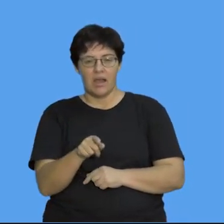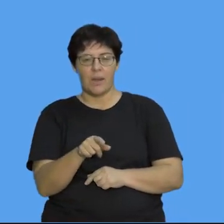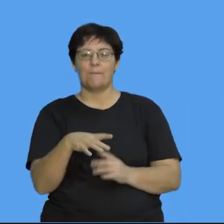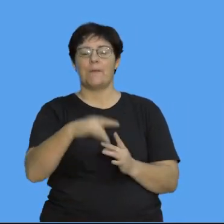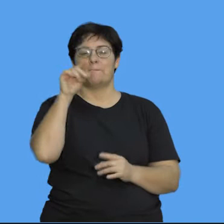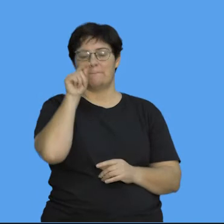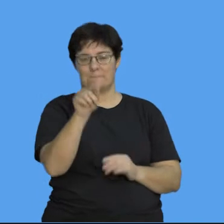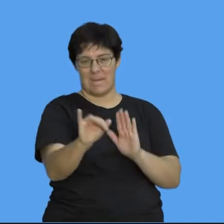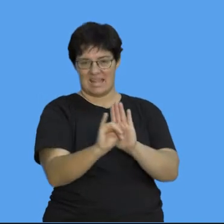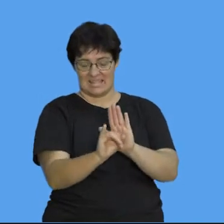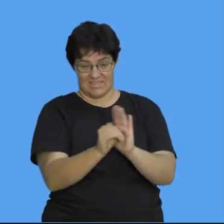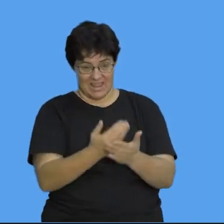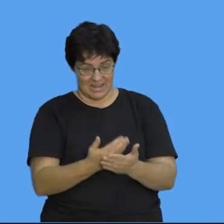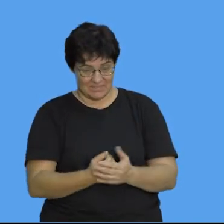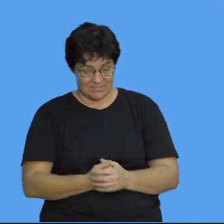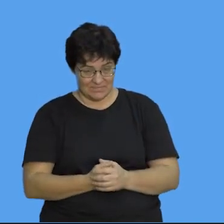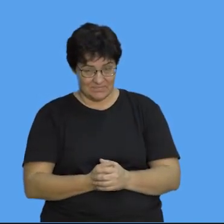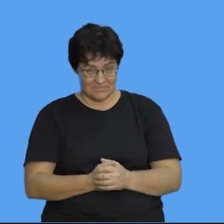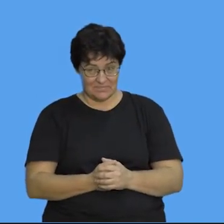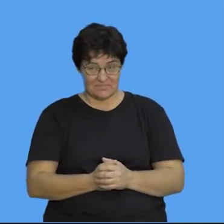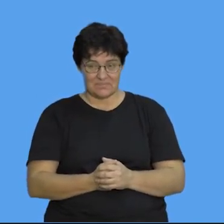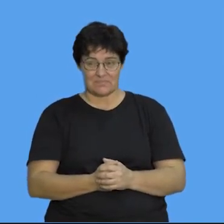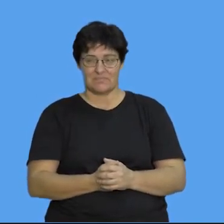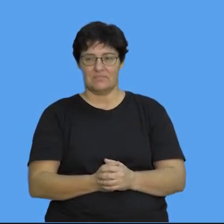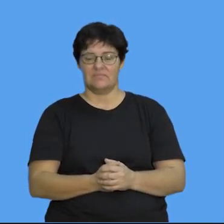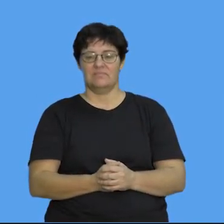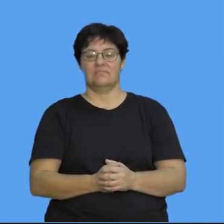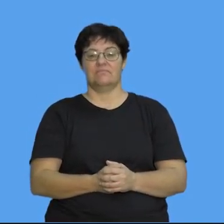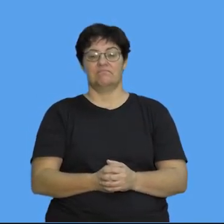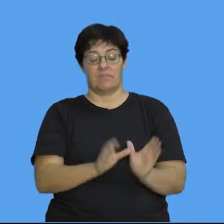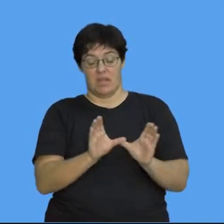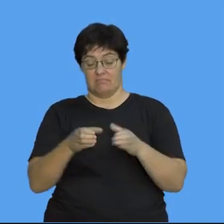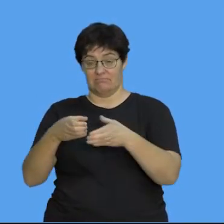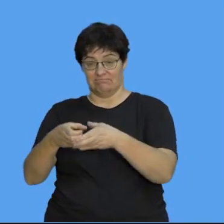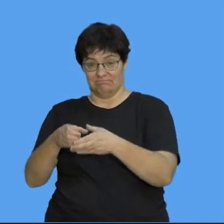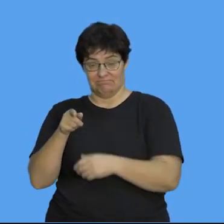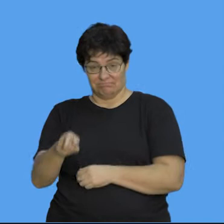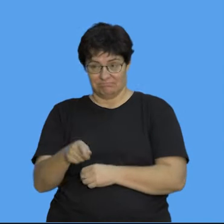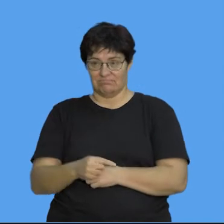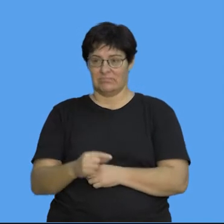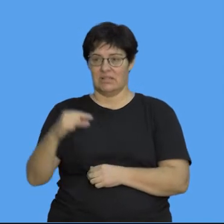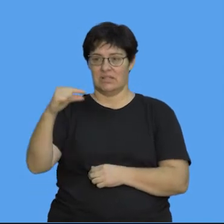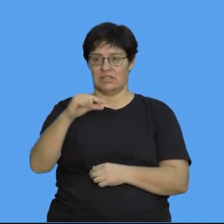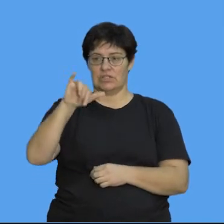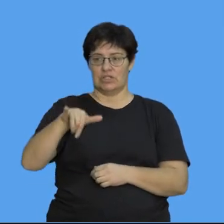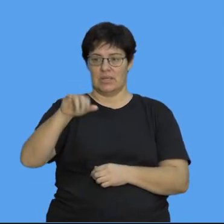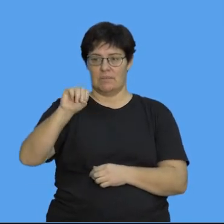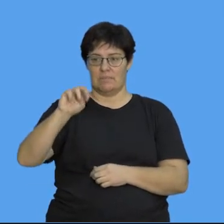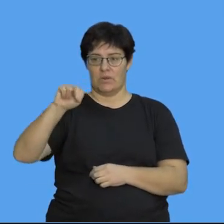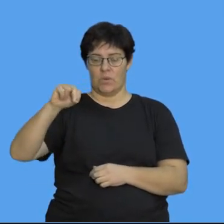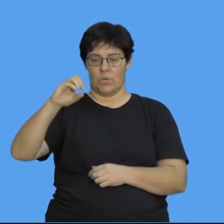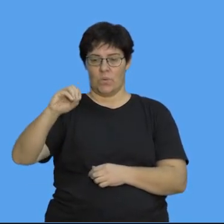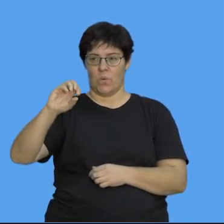see if you can identify what these are. Our next group are called